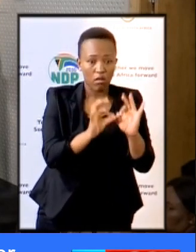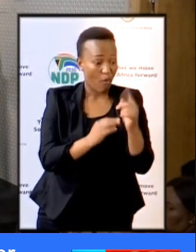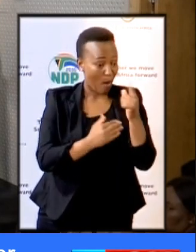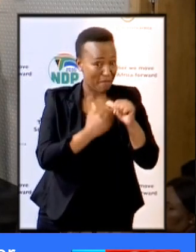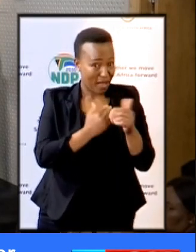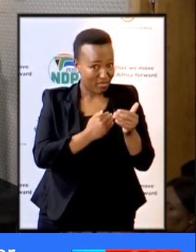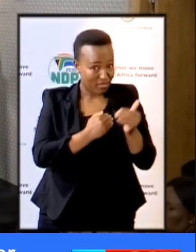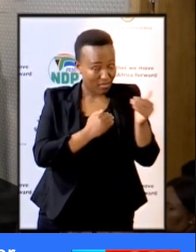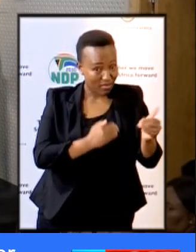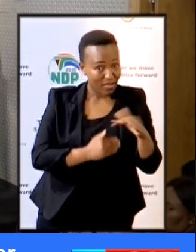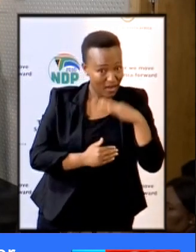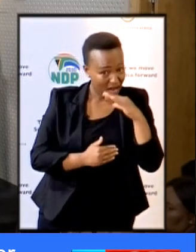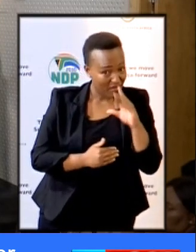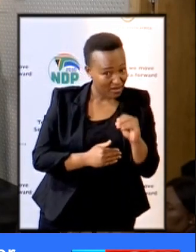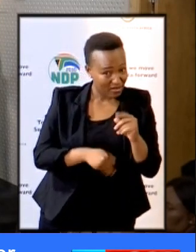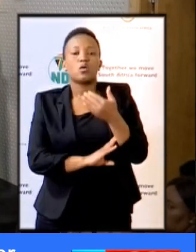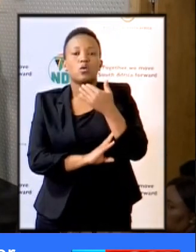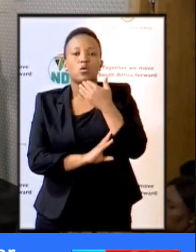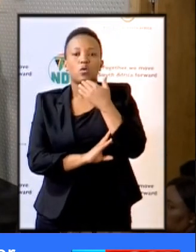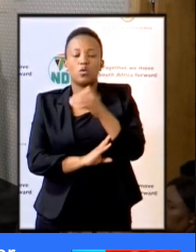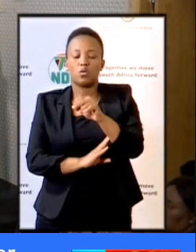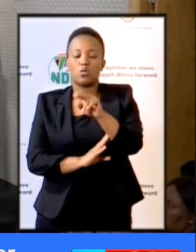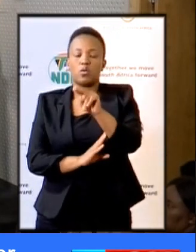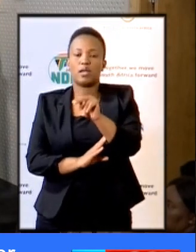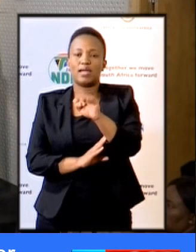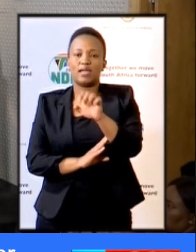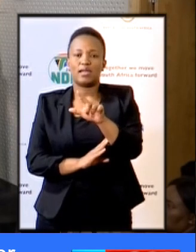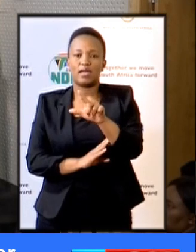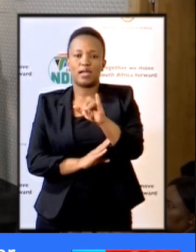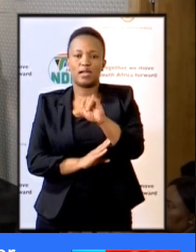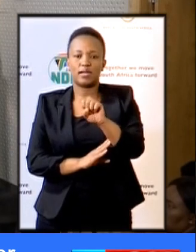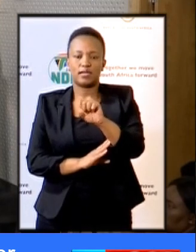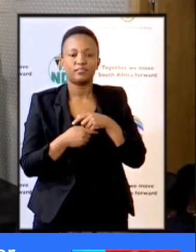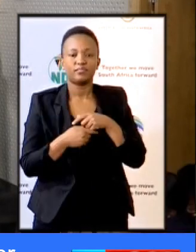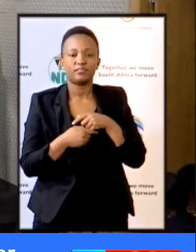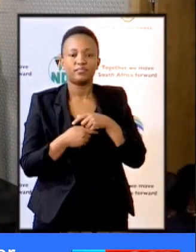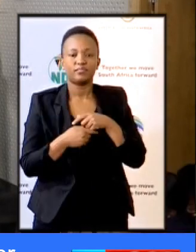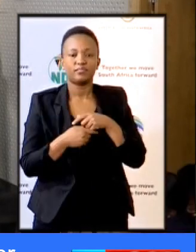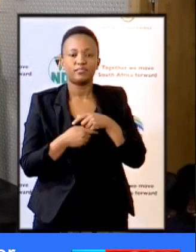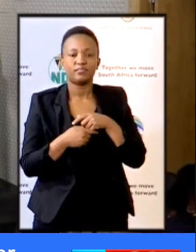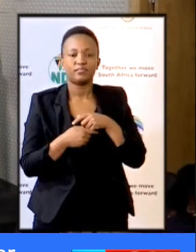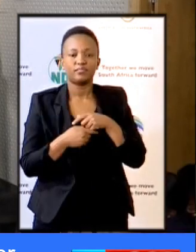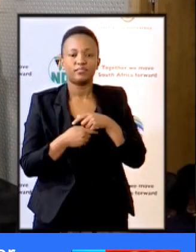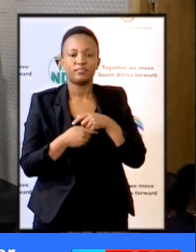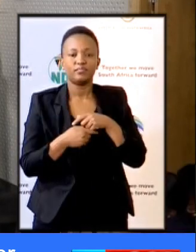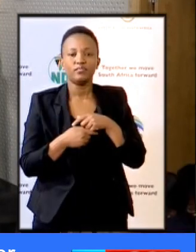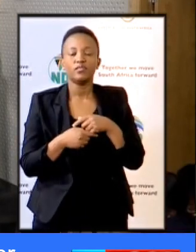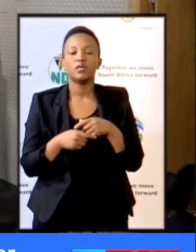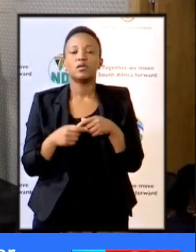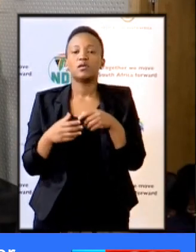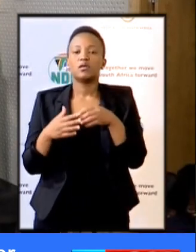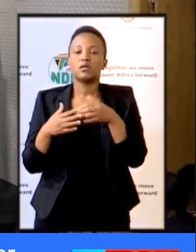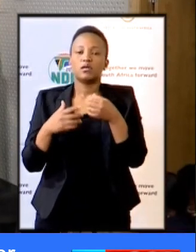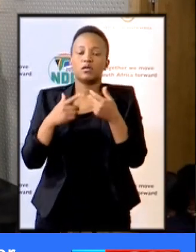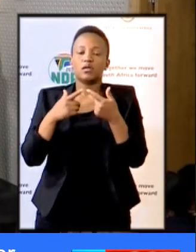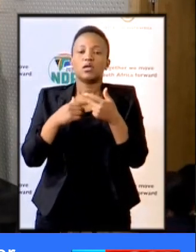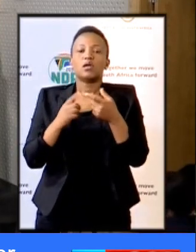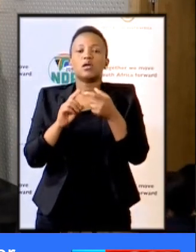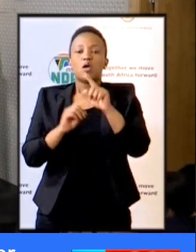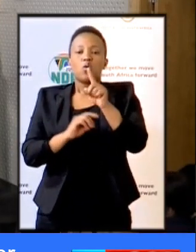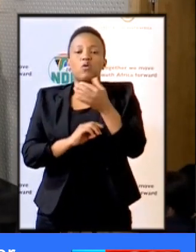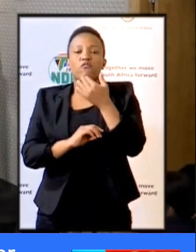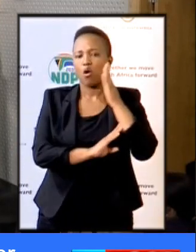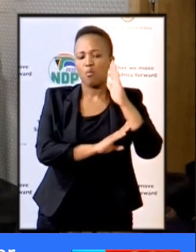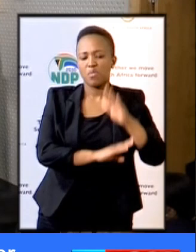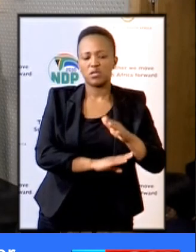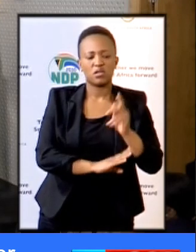school. In the question from Nelisa, from what plans are being put in place. And then there was a question, Minister, residents, since they haven't been